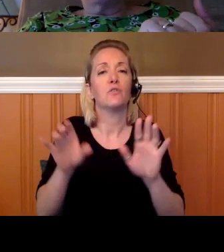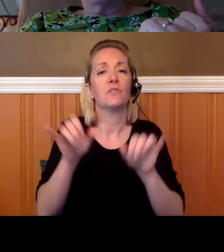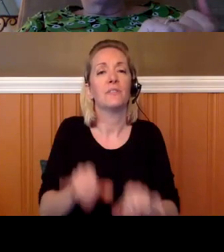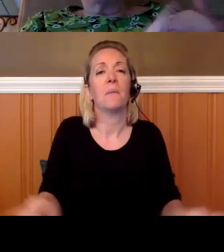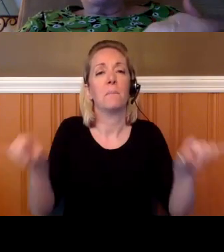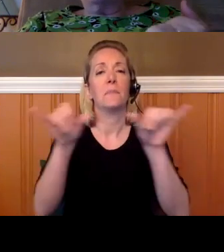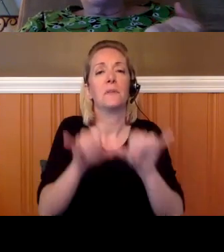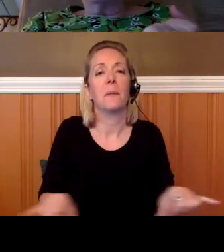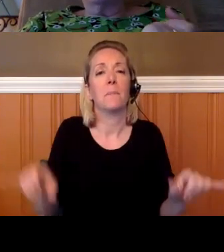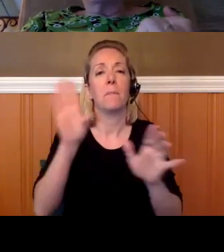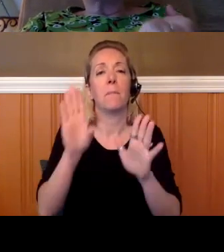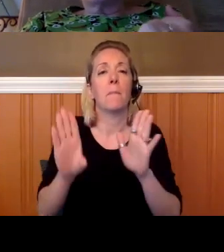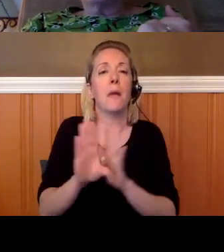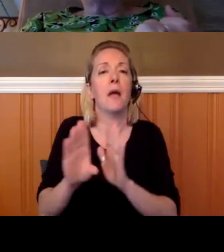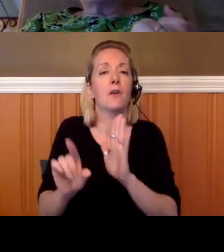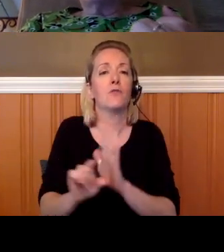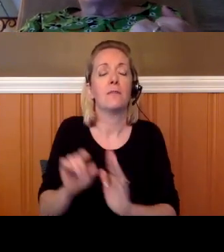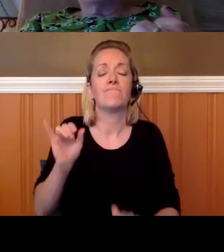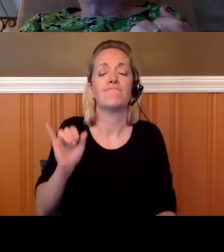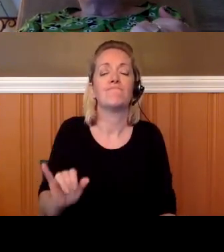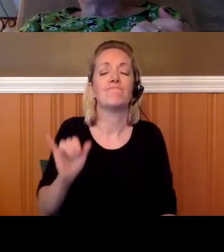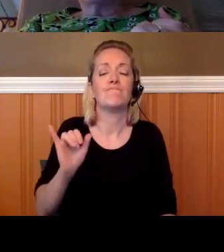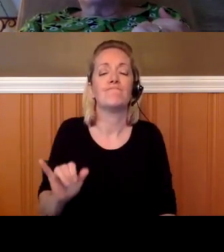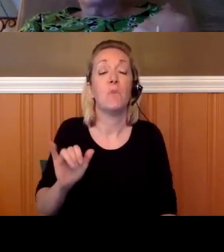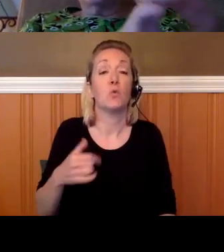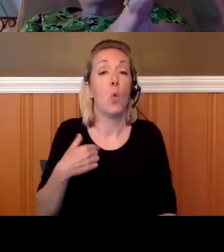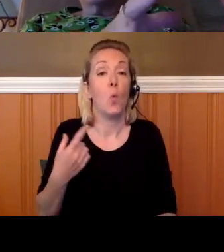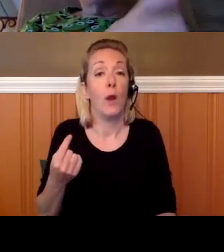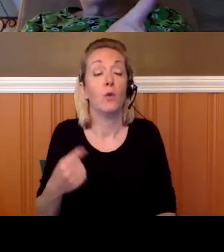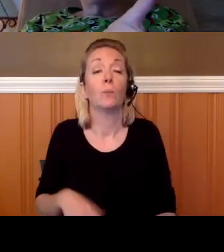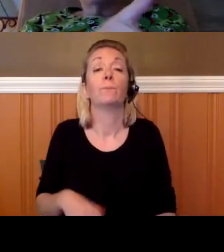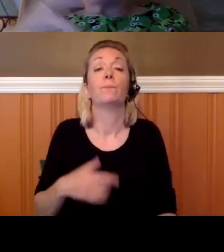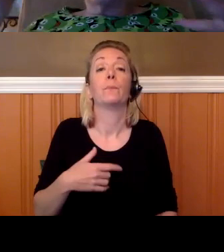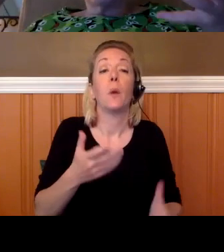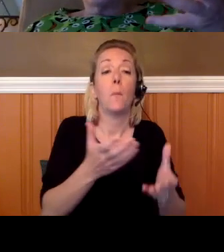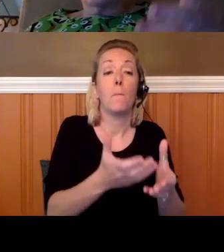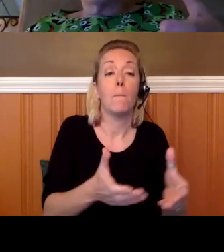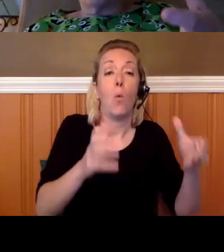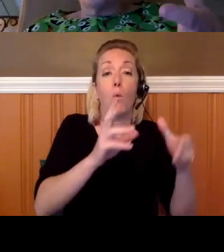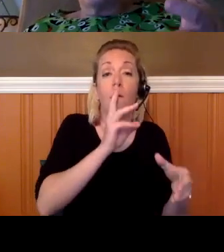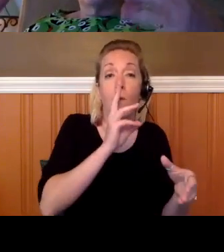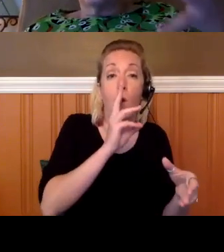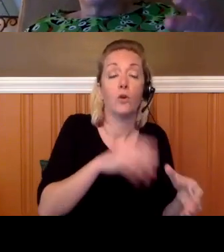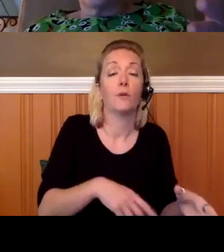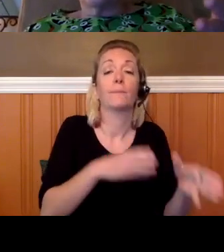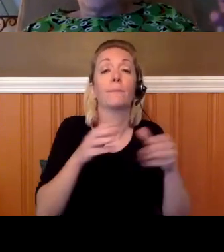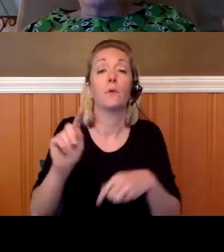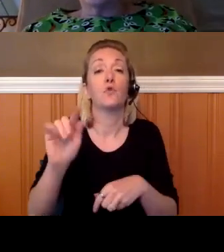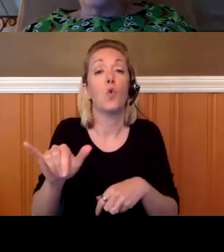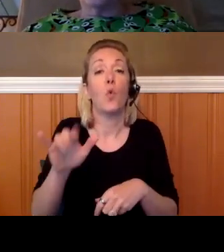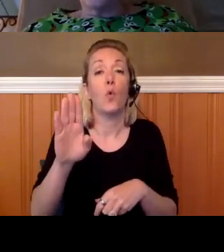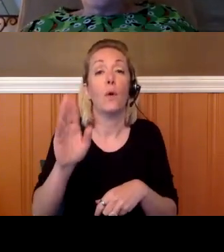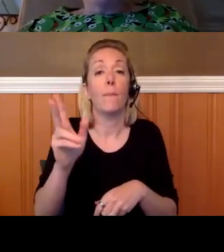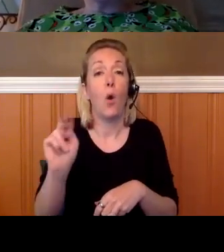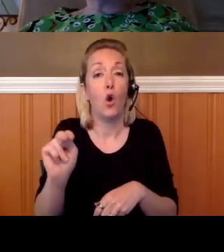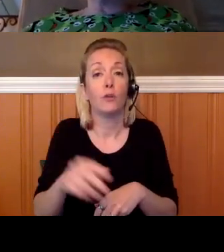So I said, okay, let's do it this way. And I got a bowl of water, and I got a barn, a wooden barn we had to play with. And then I got